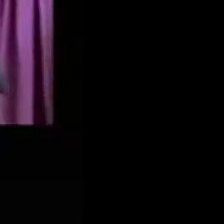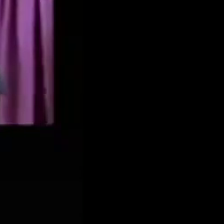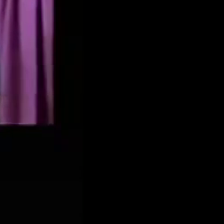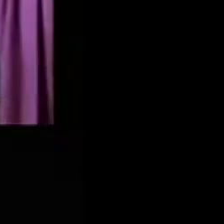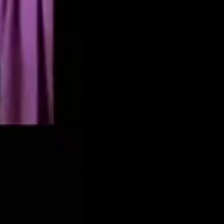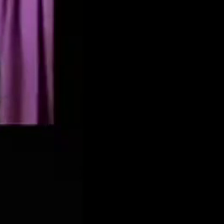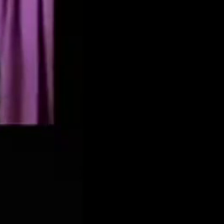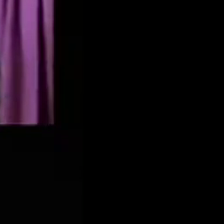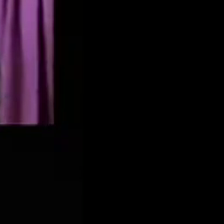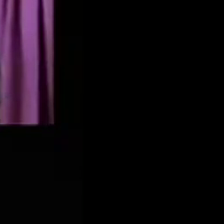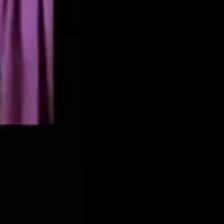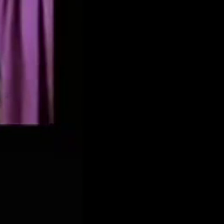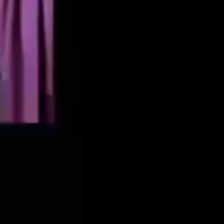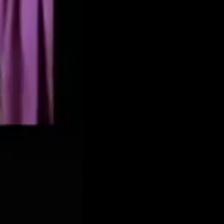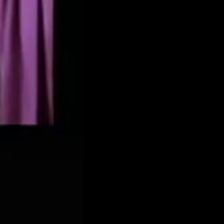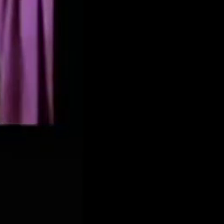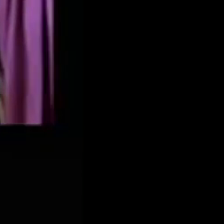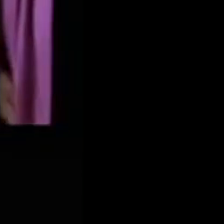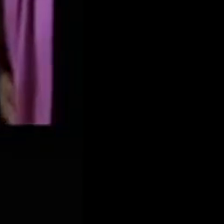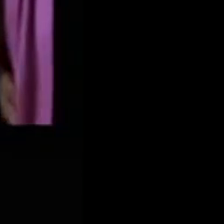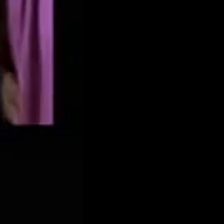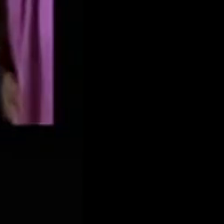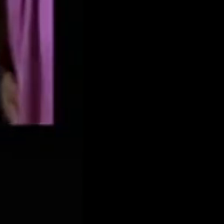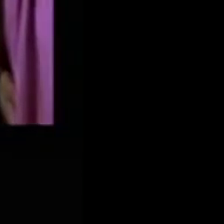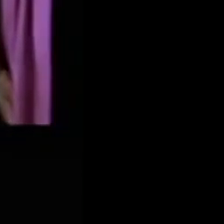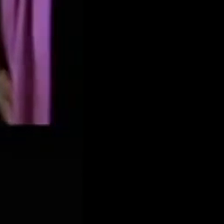when we call upon his name